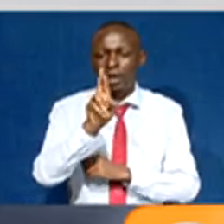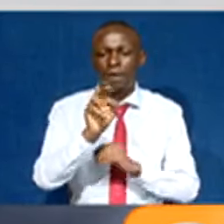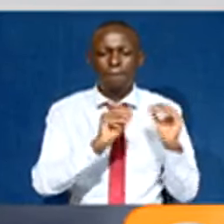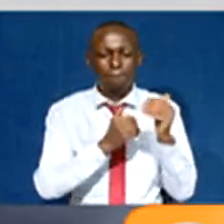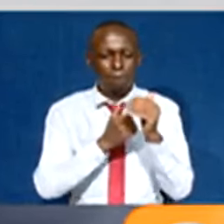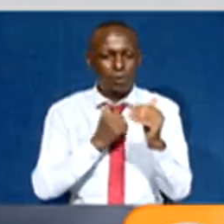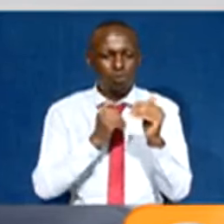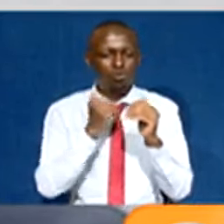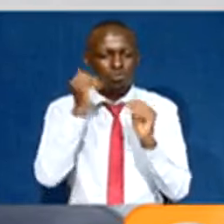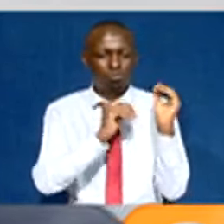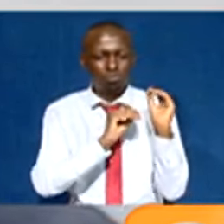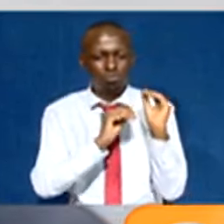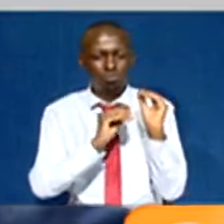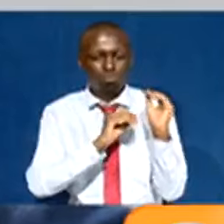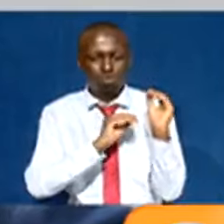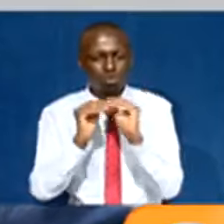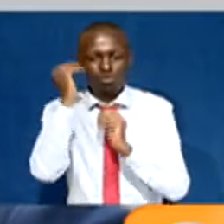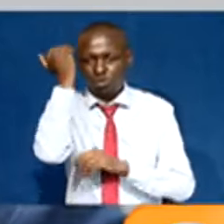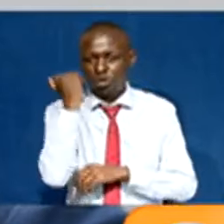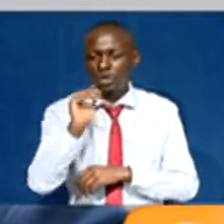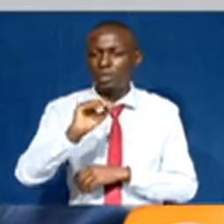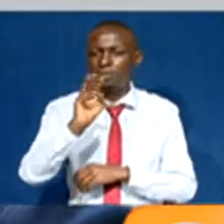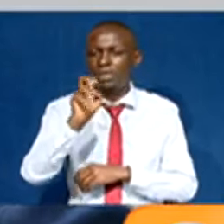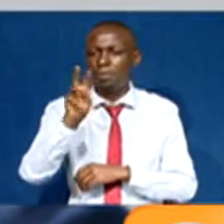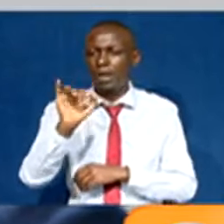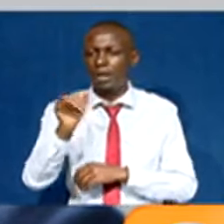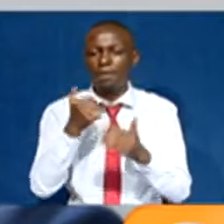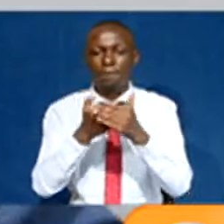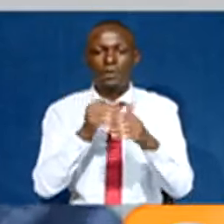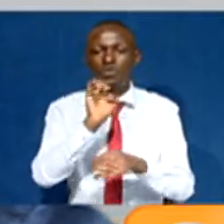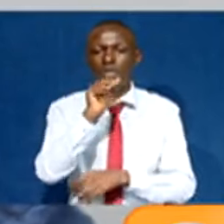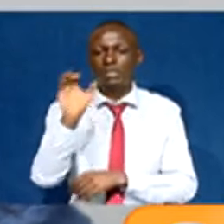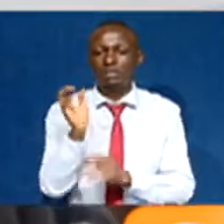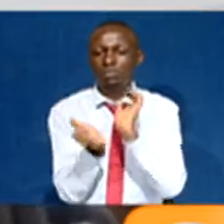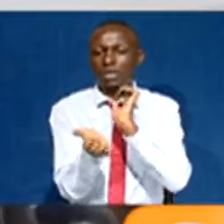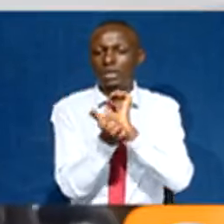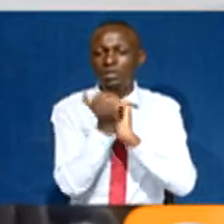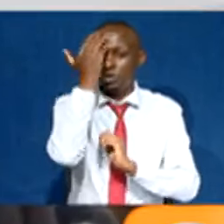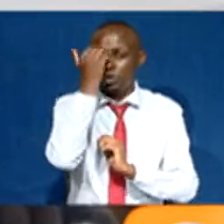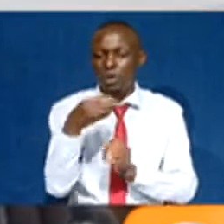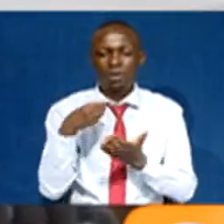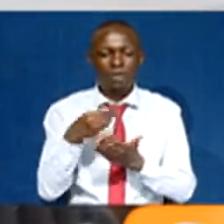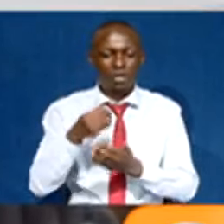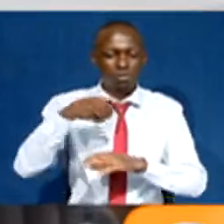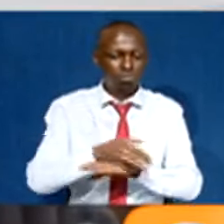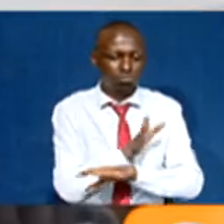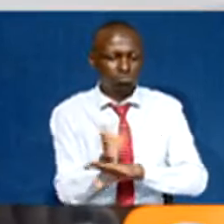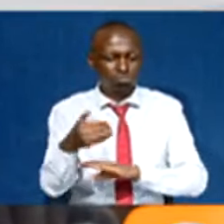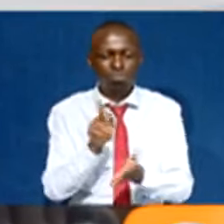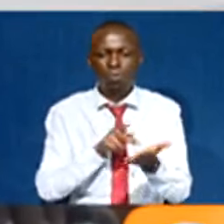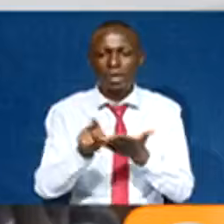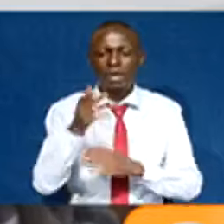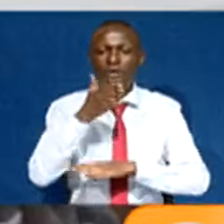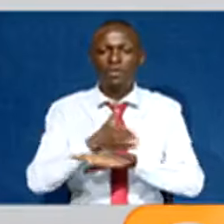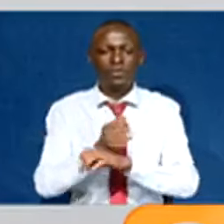Victor Wakumile a day before they were arrested by EACC for allegedly embezzling the funds by paying ghost workers.